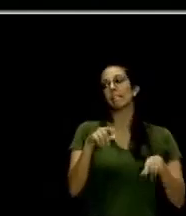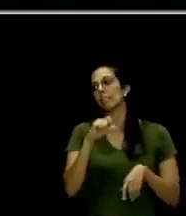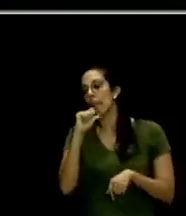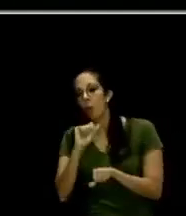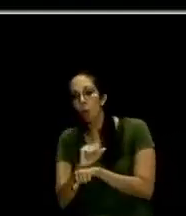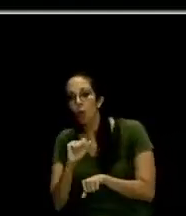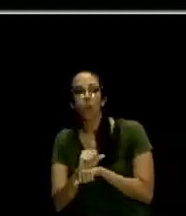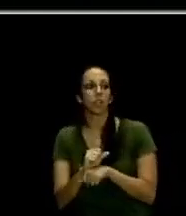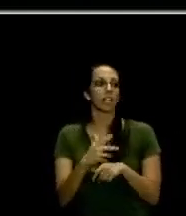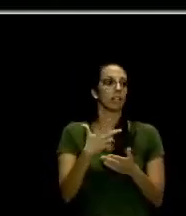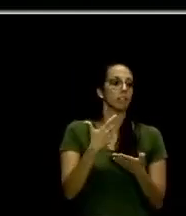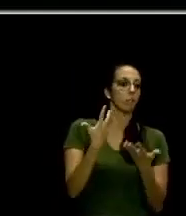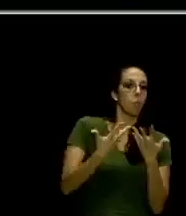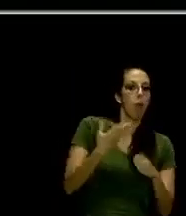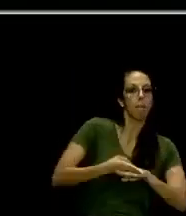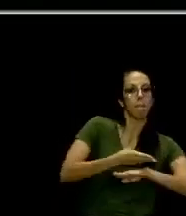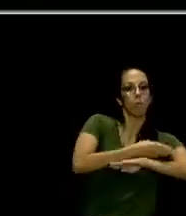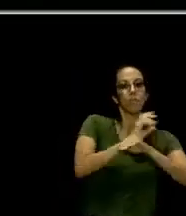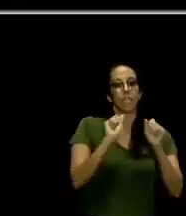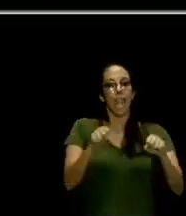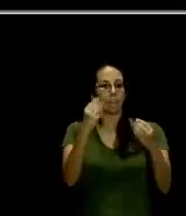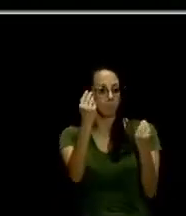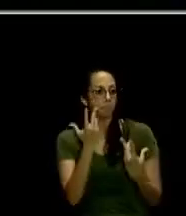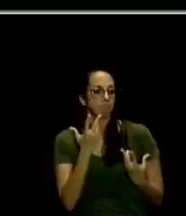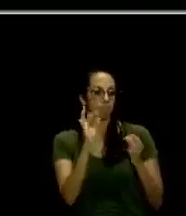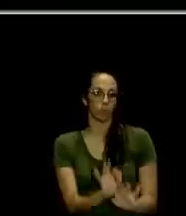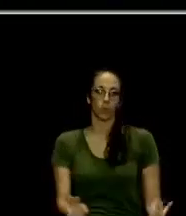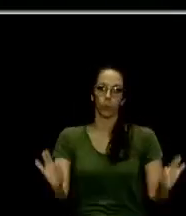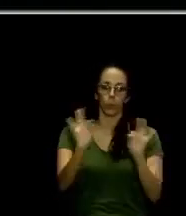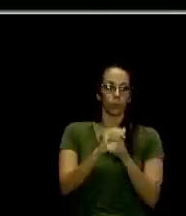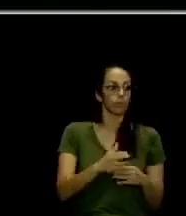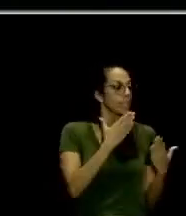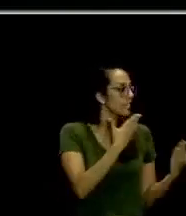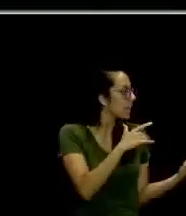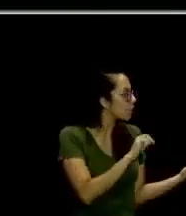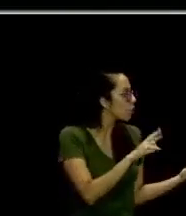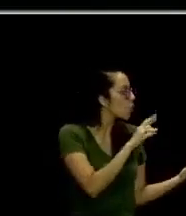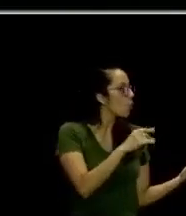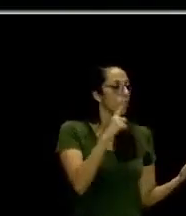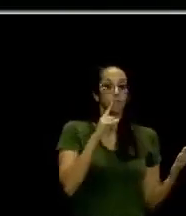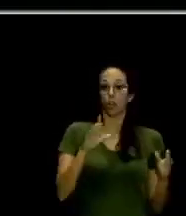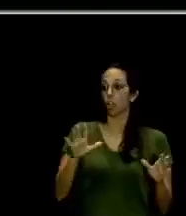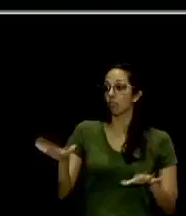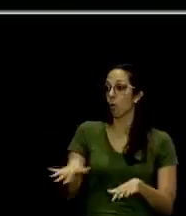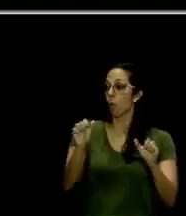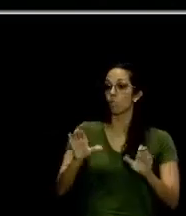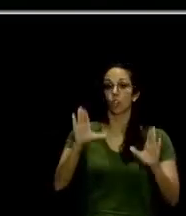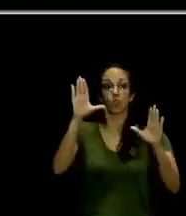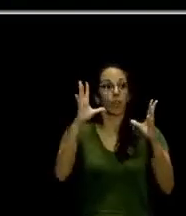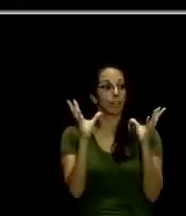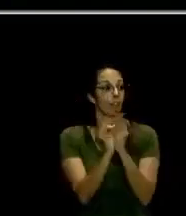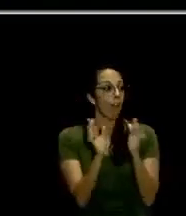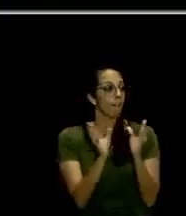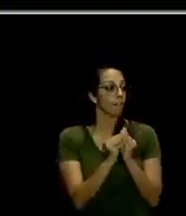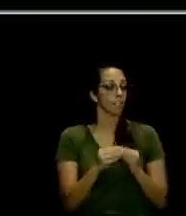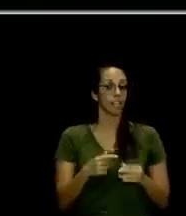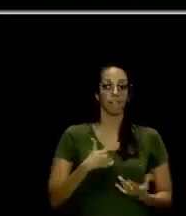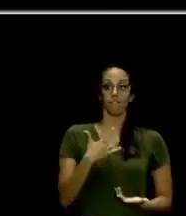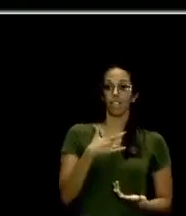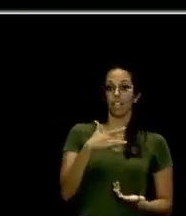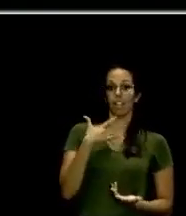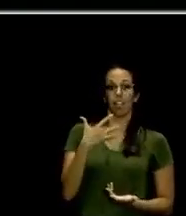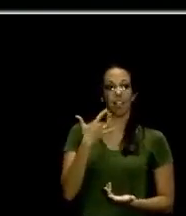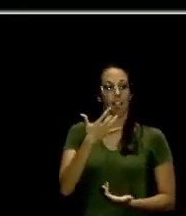can improve upon. I want to thank Lori and her team for again putting on a great conference. I'm very fortunate to